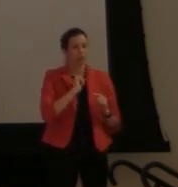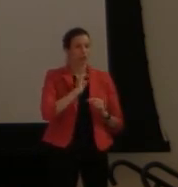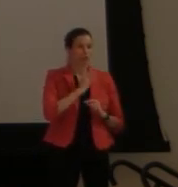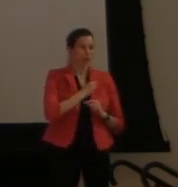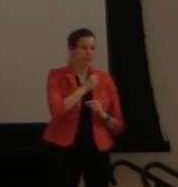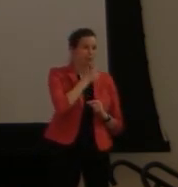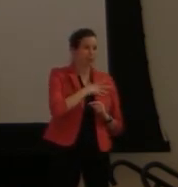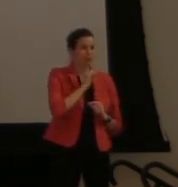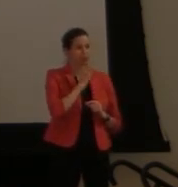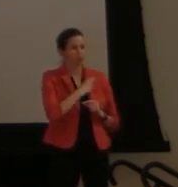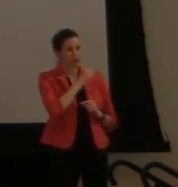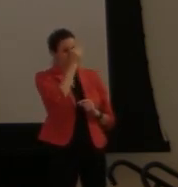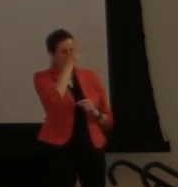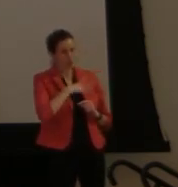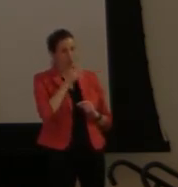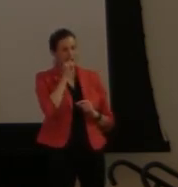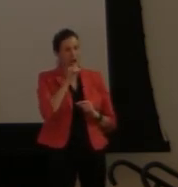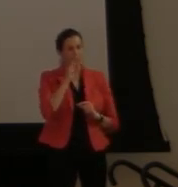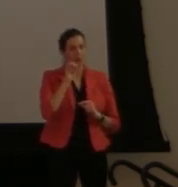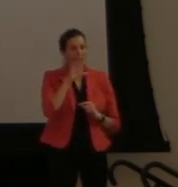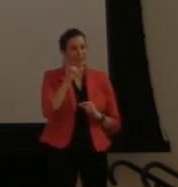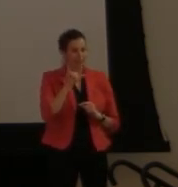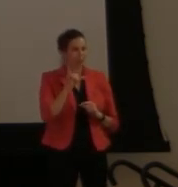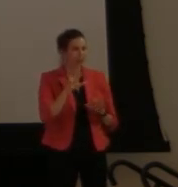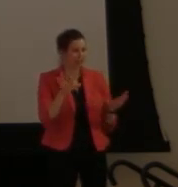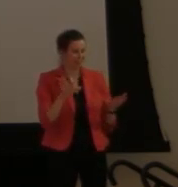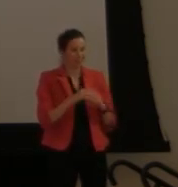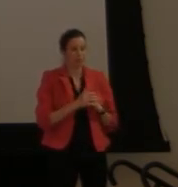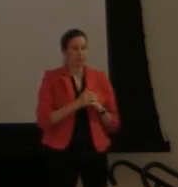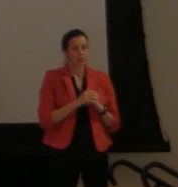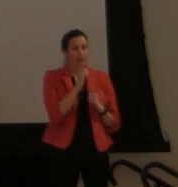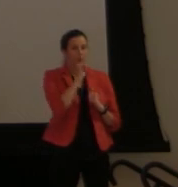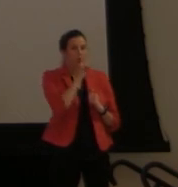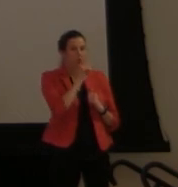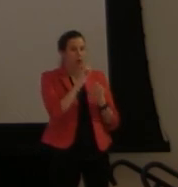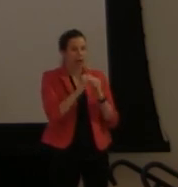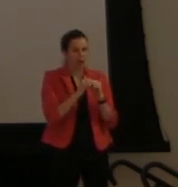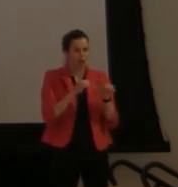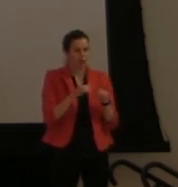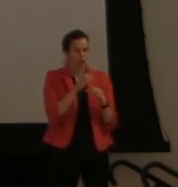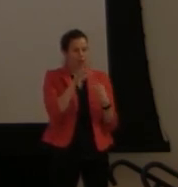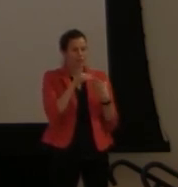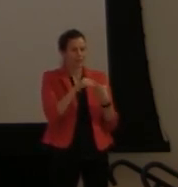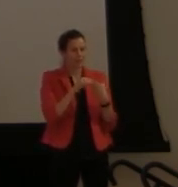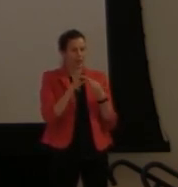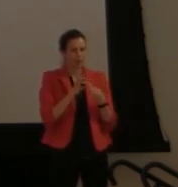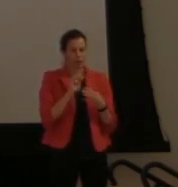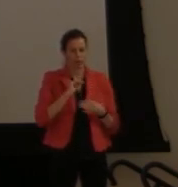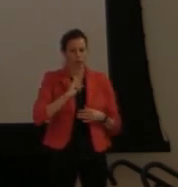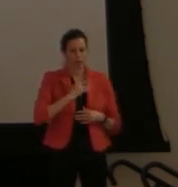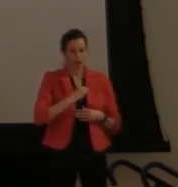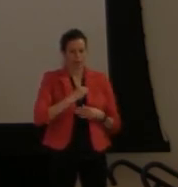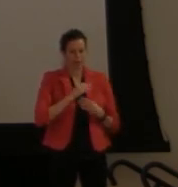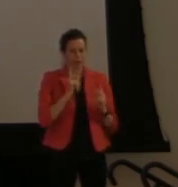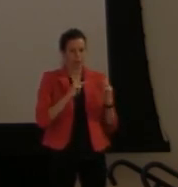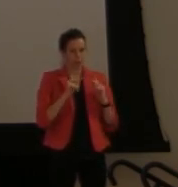folks. So again, I don't know how doing a study about trans folks I would have even